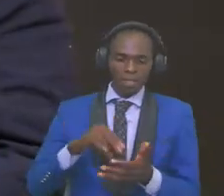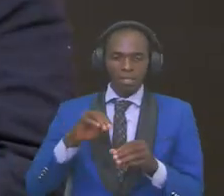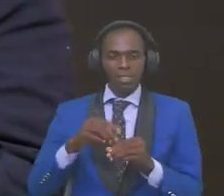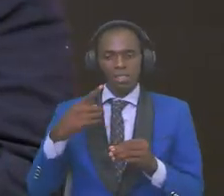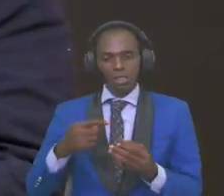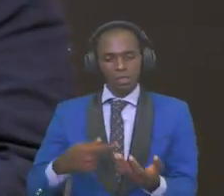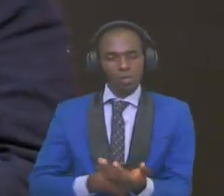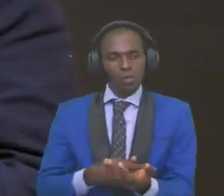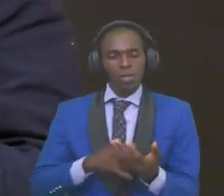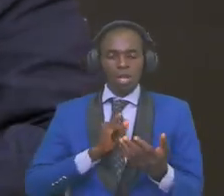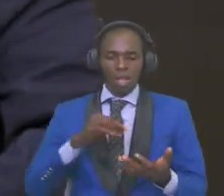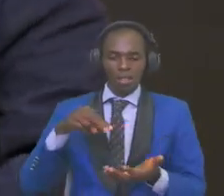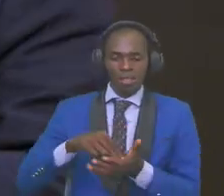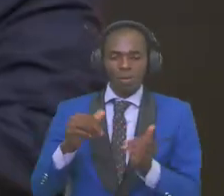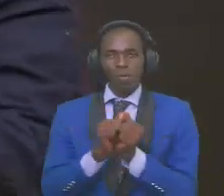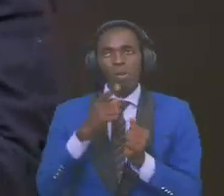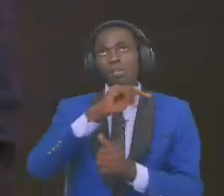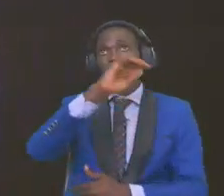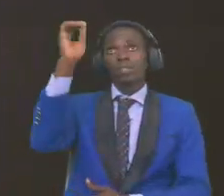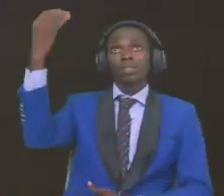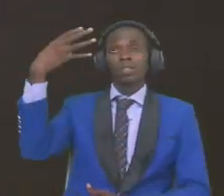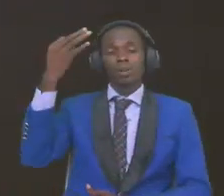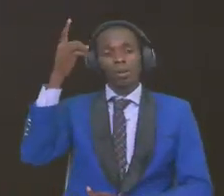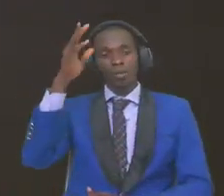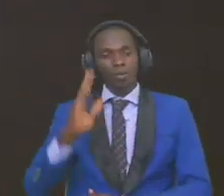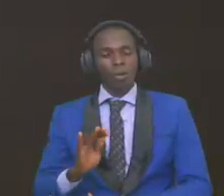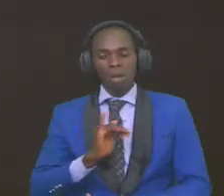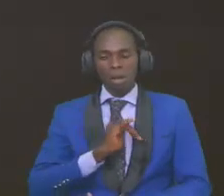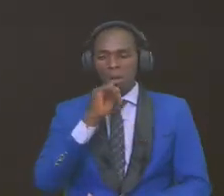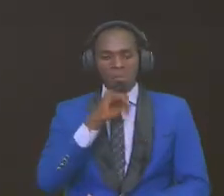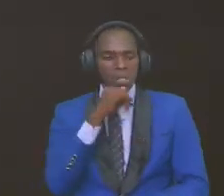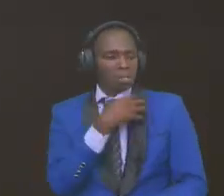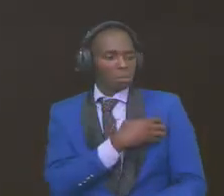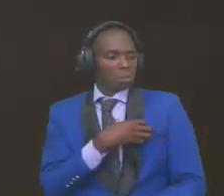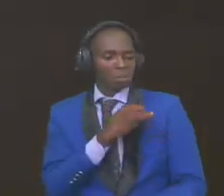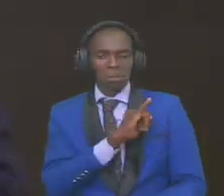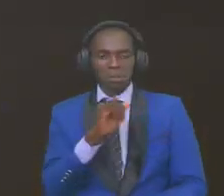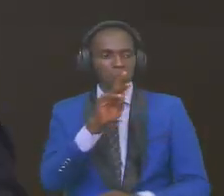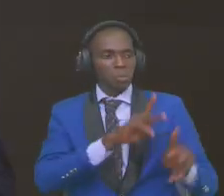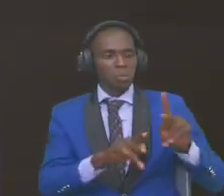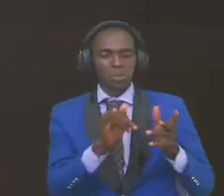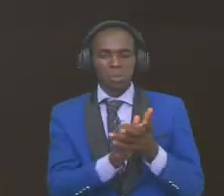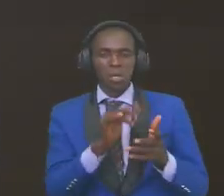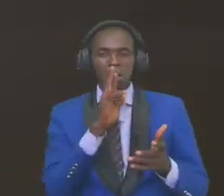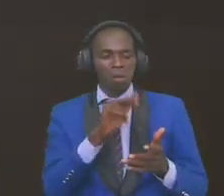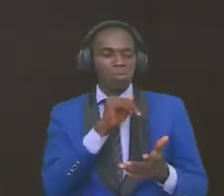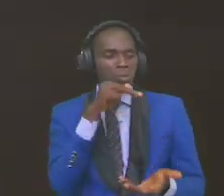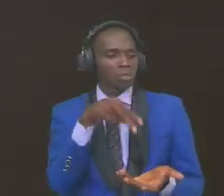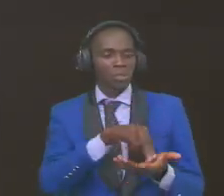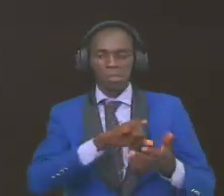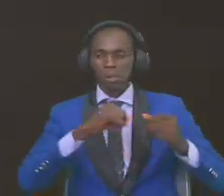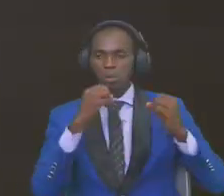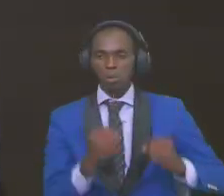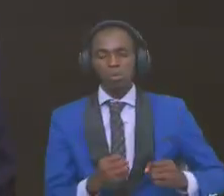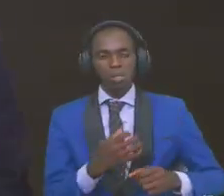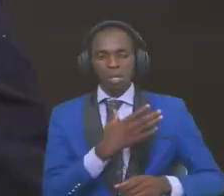I stand with the grace of God. And I don't envy the people who are not standing firm, and therefore they